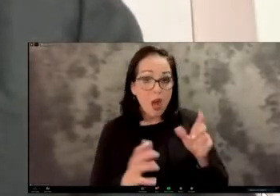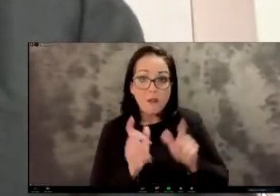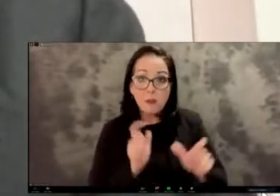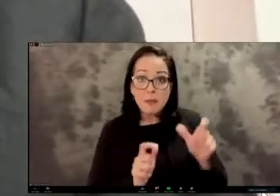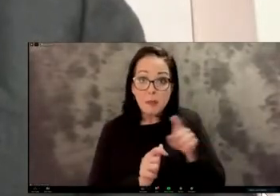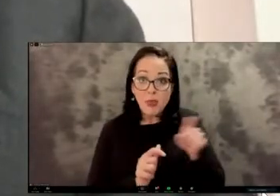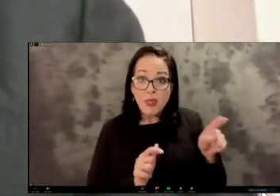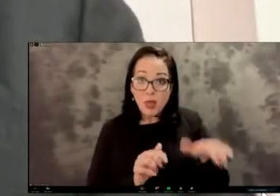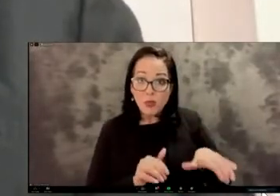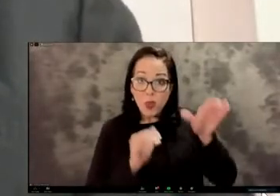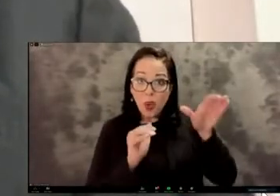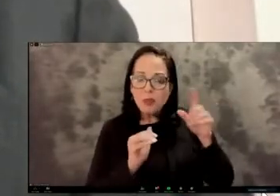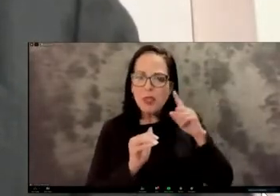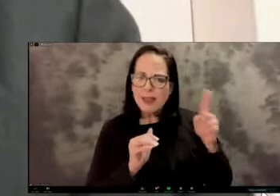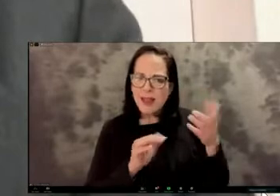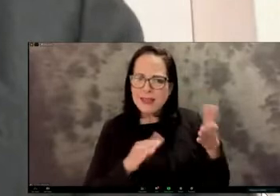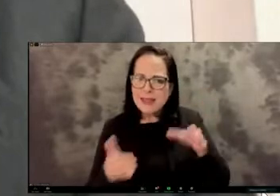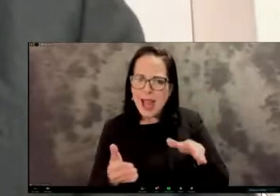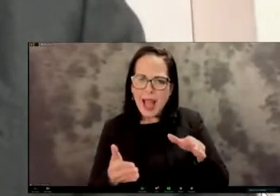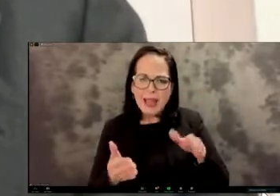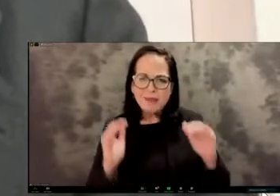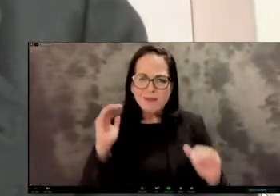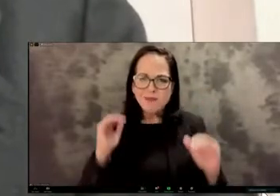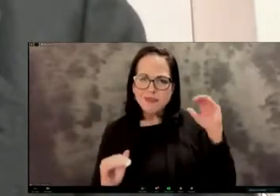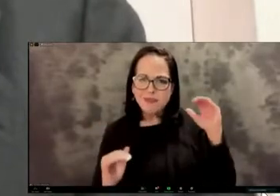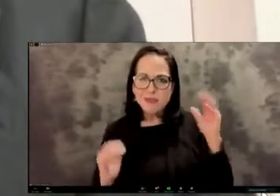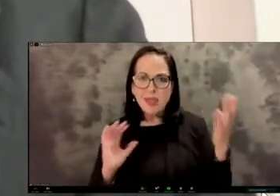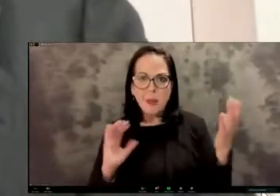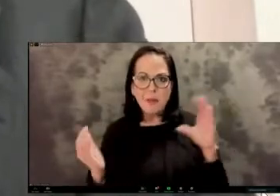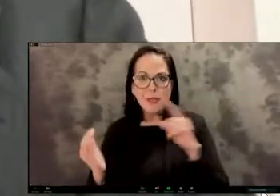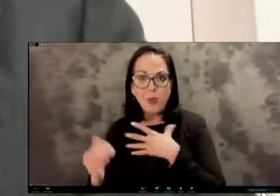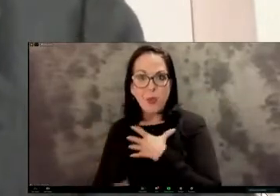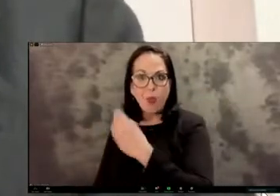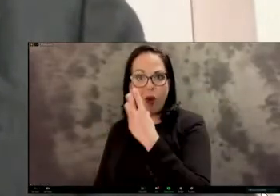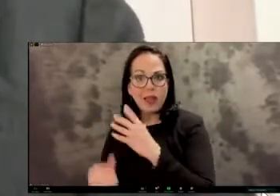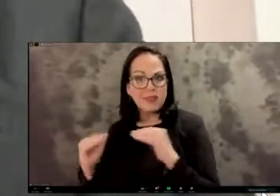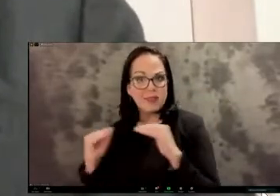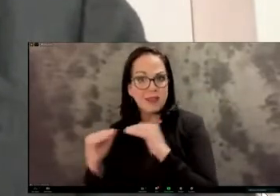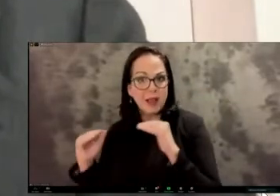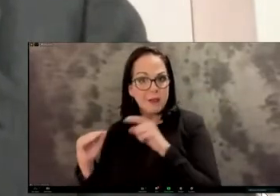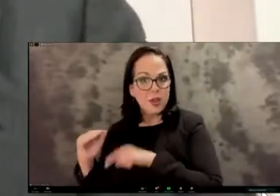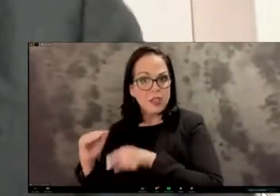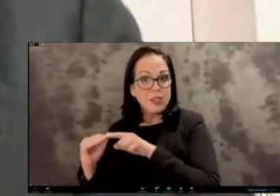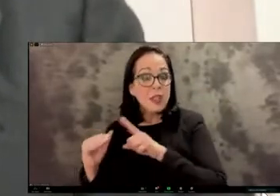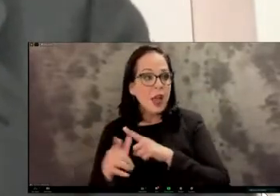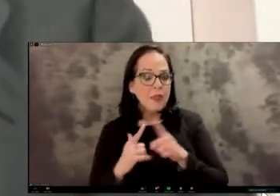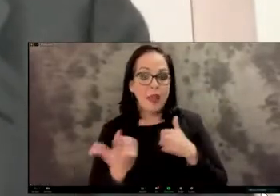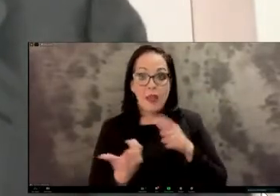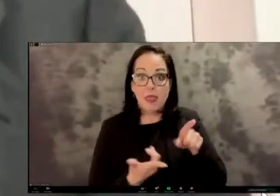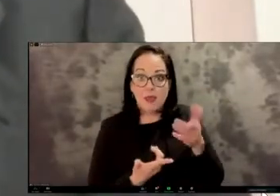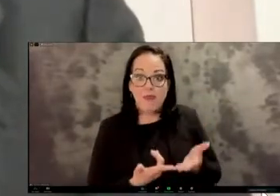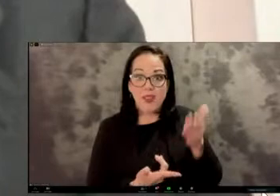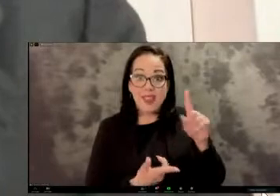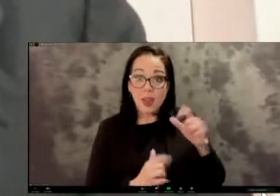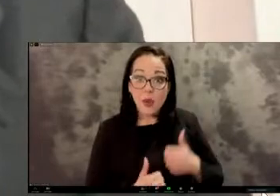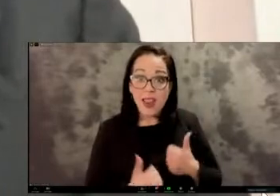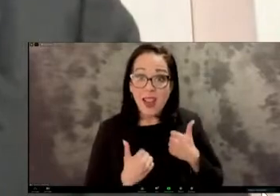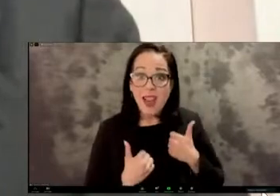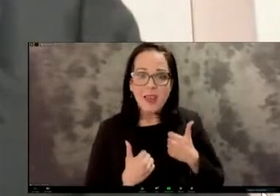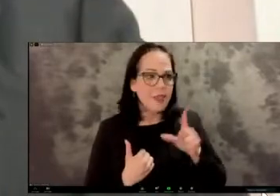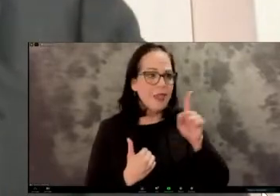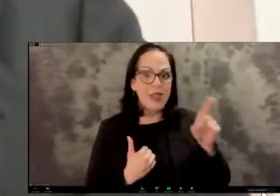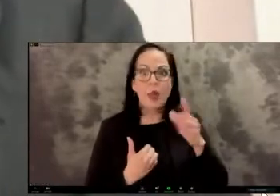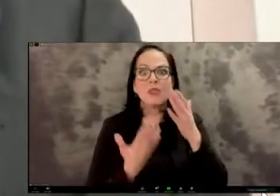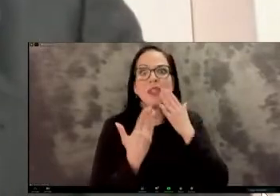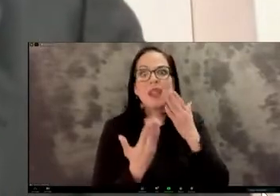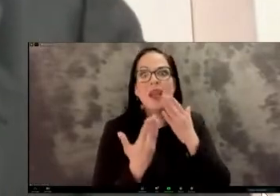died, disproportionately so, compared to their white counterparts. And just the fact that they were alive was a source of